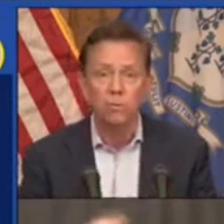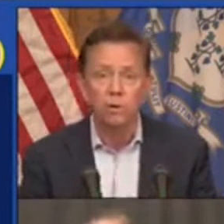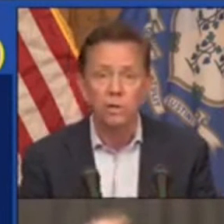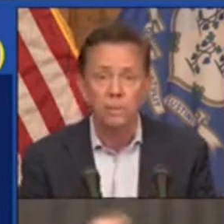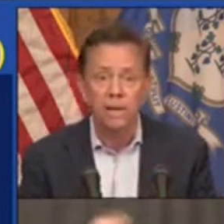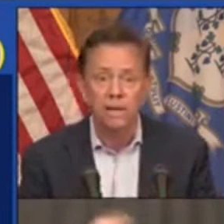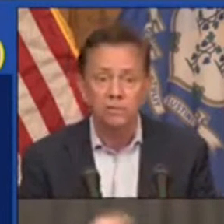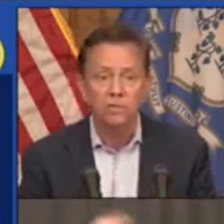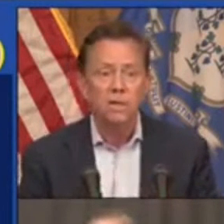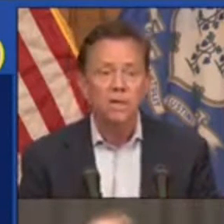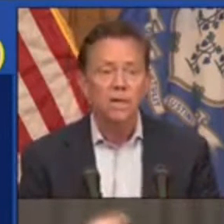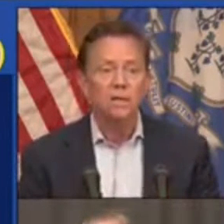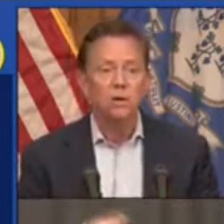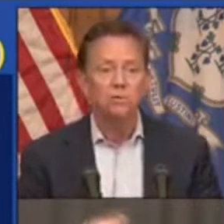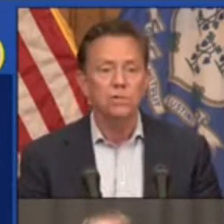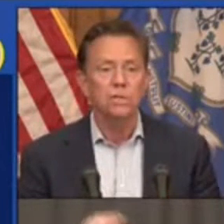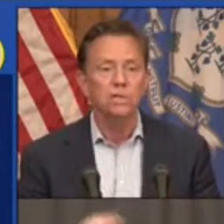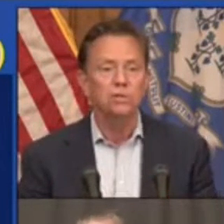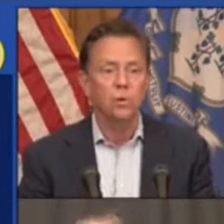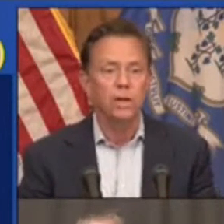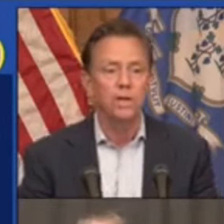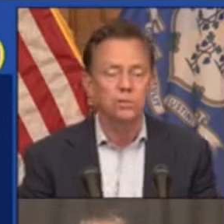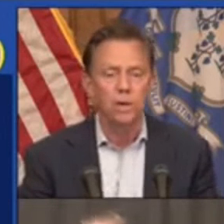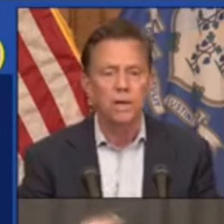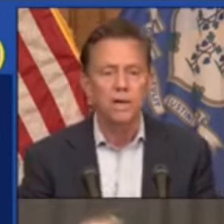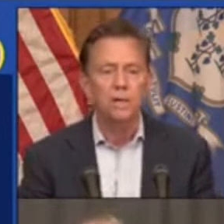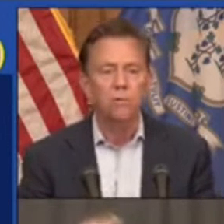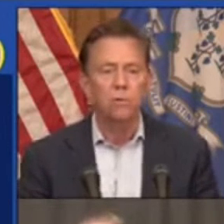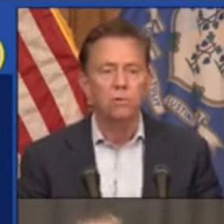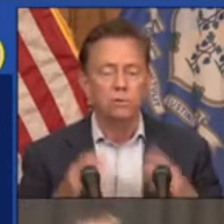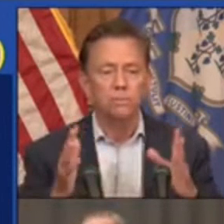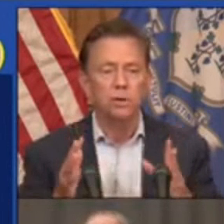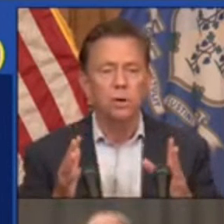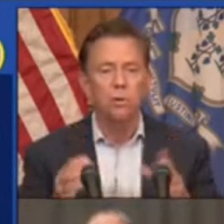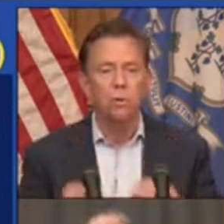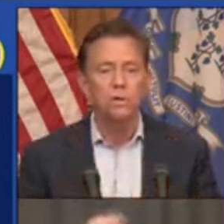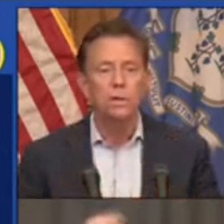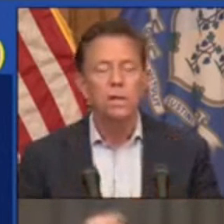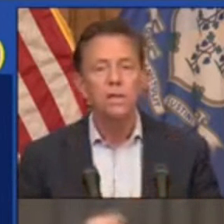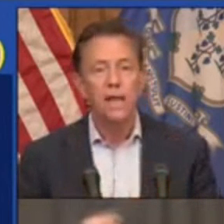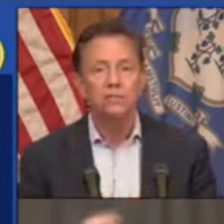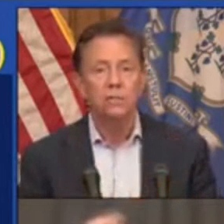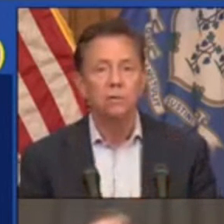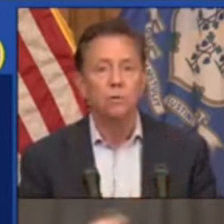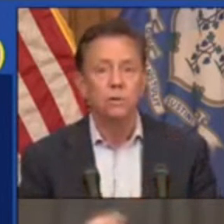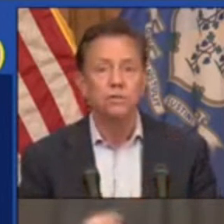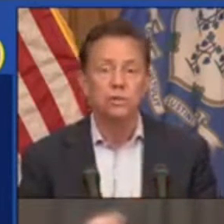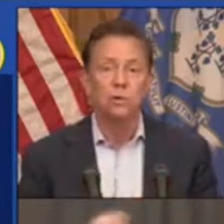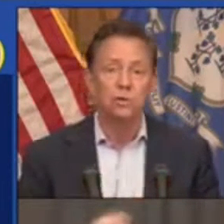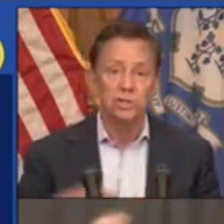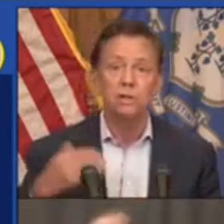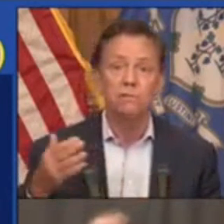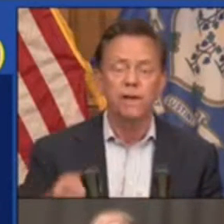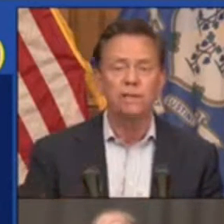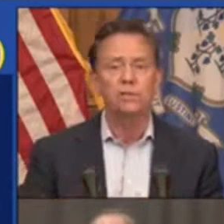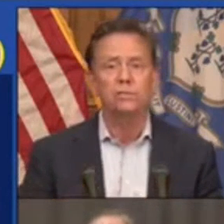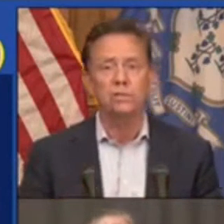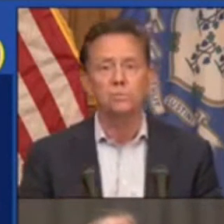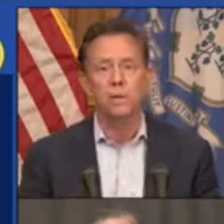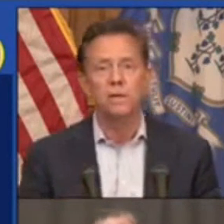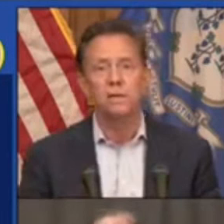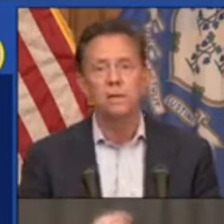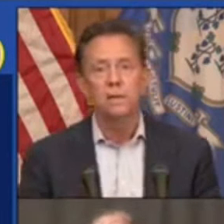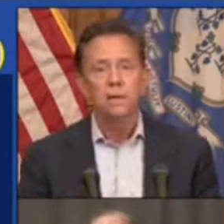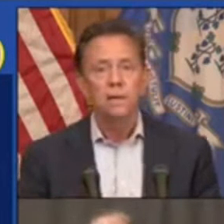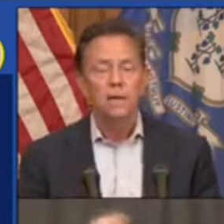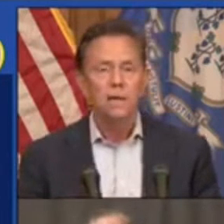about wearing the mask. And those in the 20 to 29-year-old cohort, that's where the surge in infections has